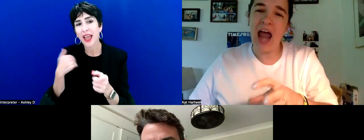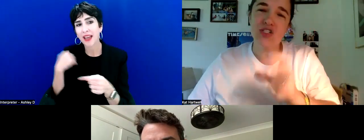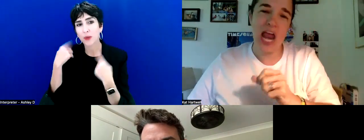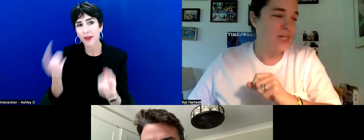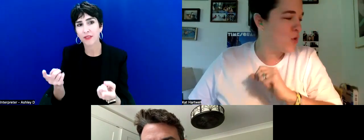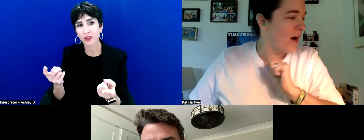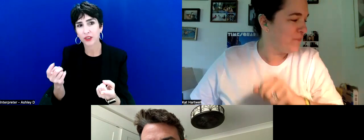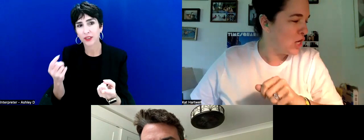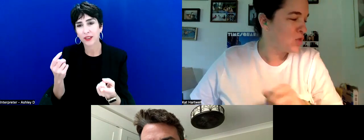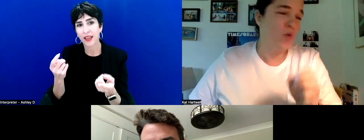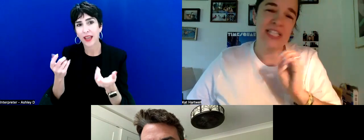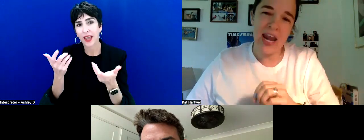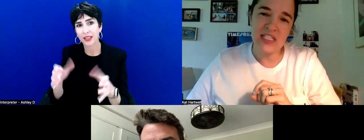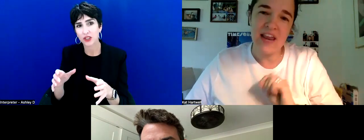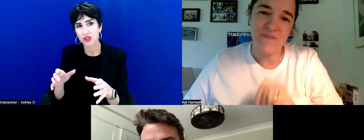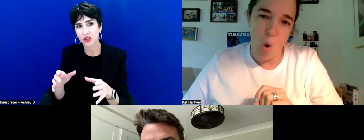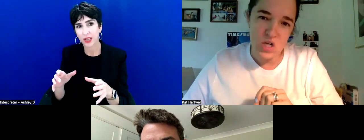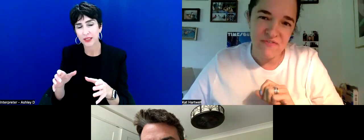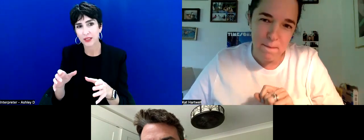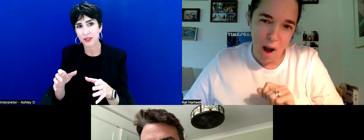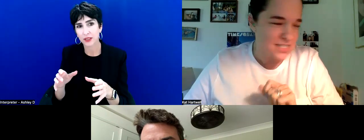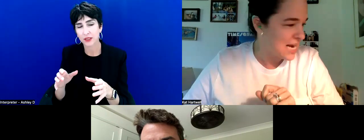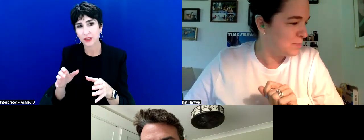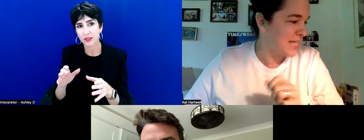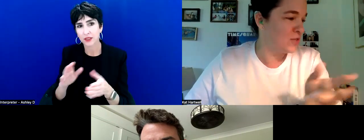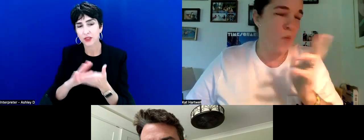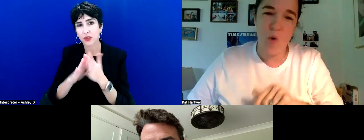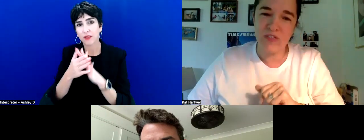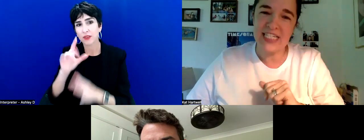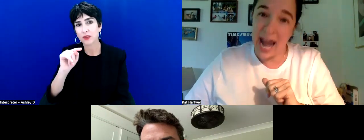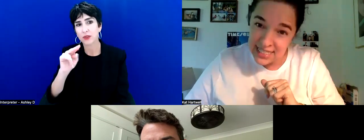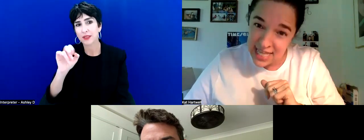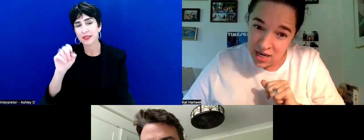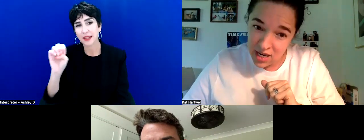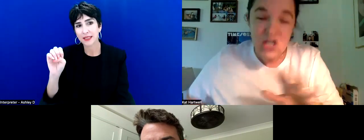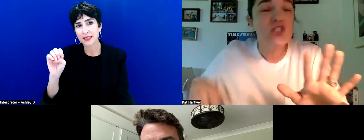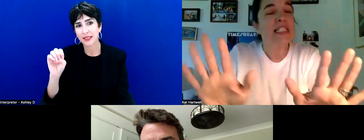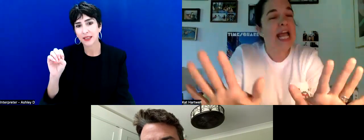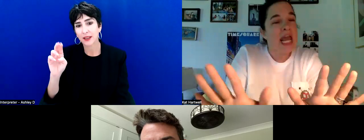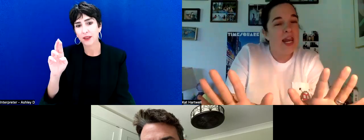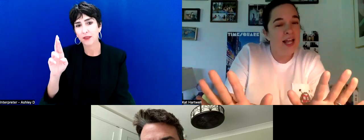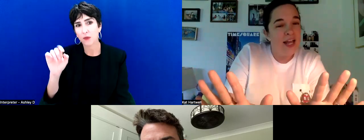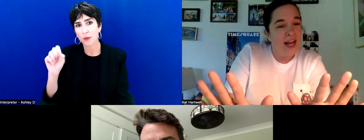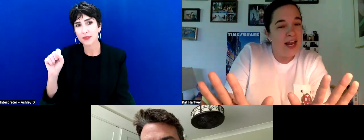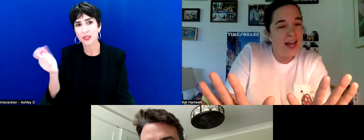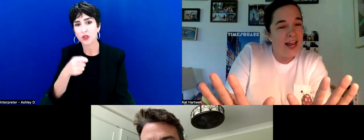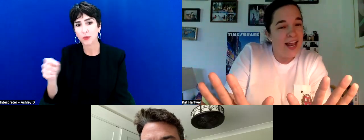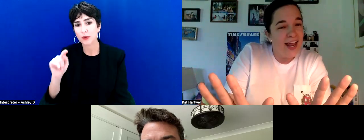ever had a chance to compare to the Tennessee Board football team that you moved to Tennessee? Just